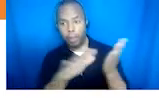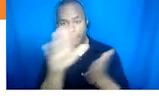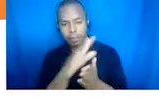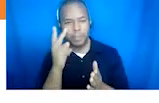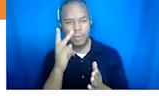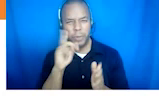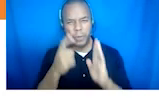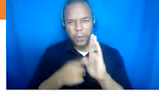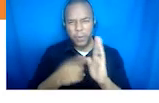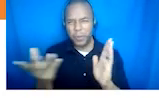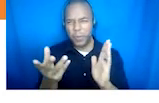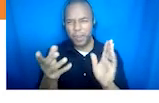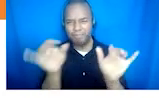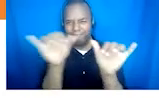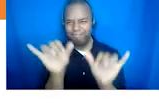them?